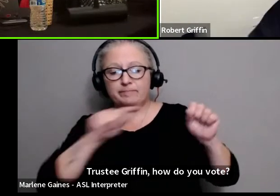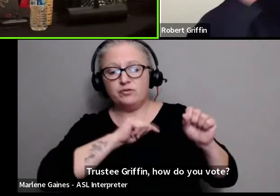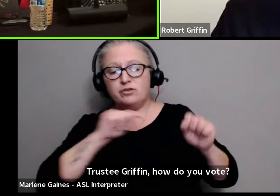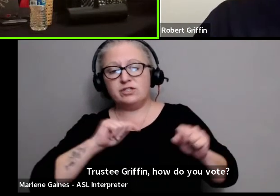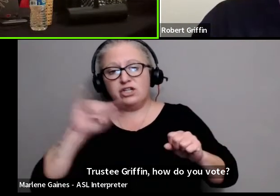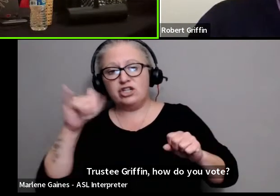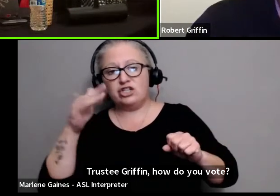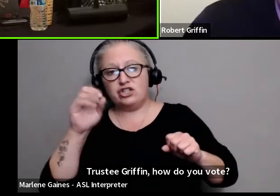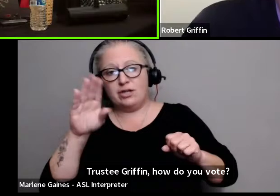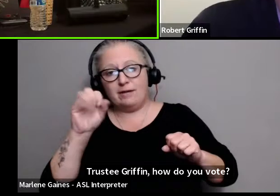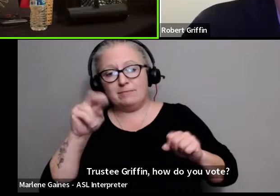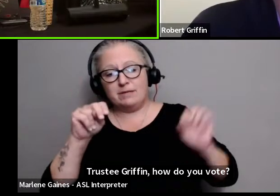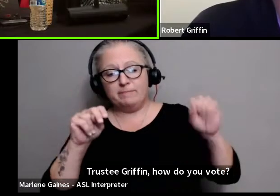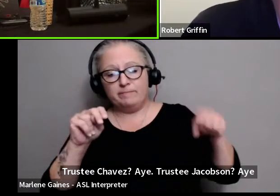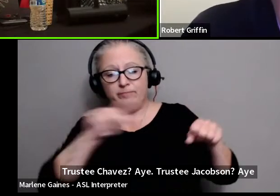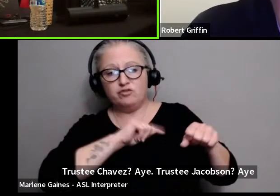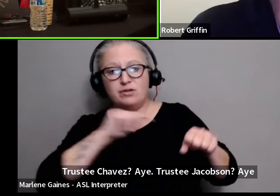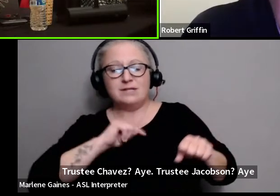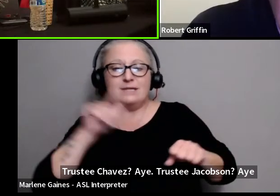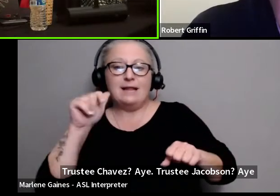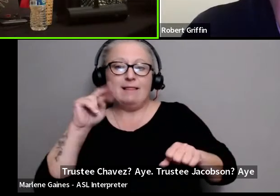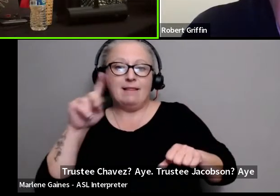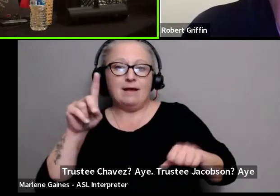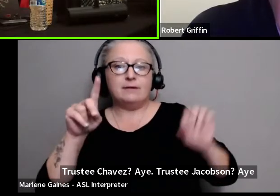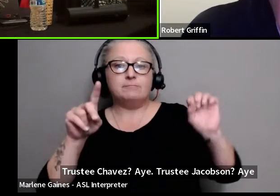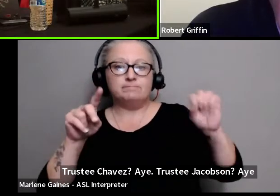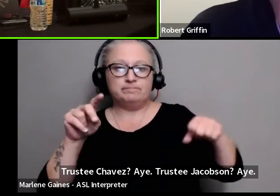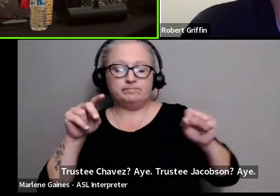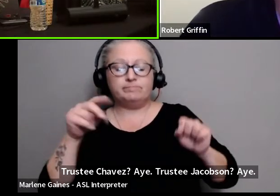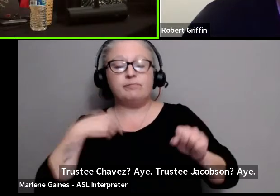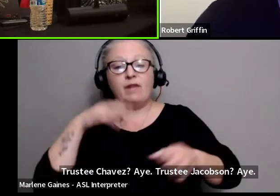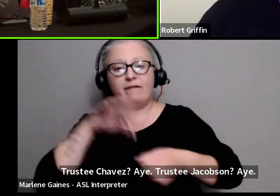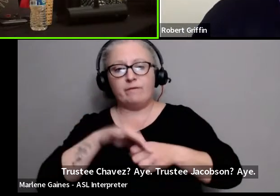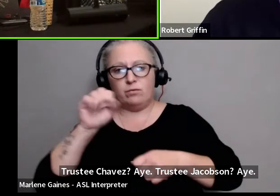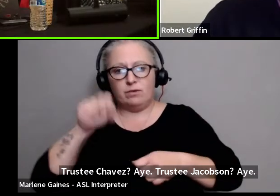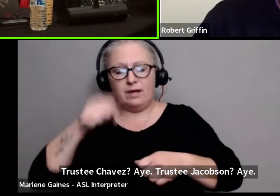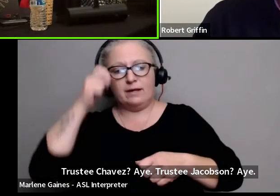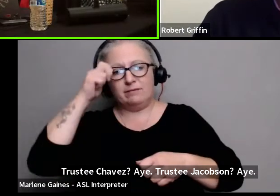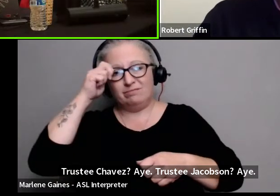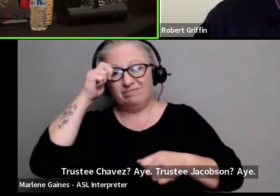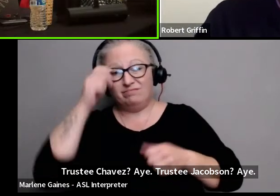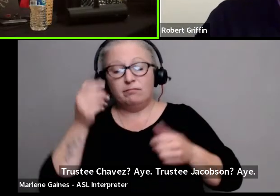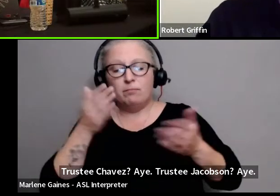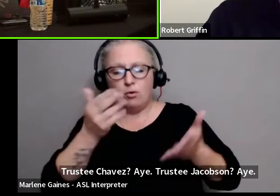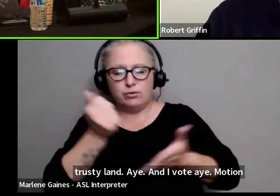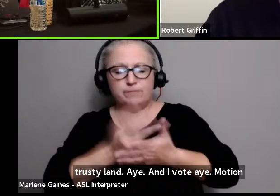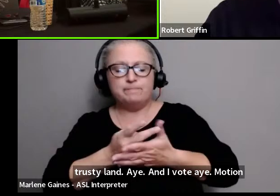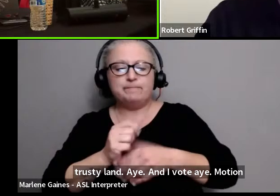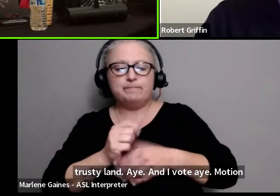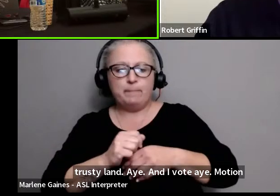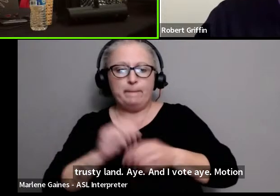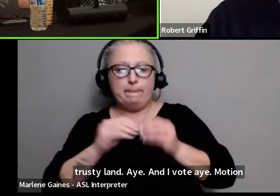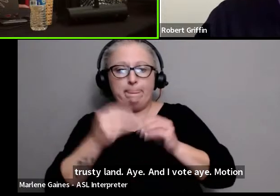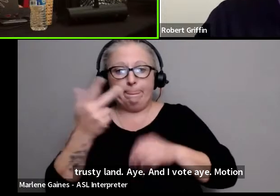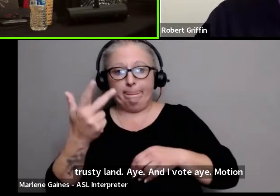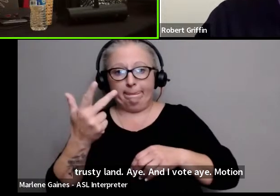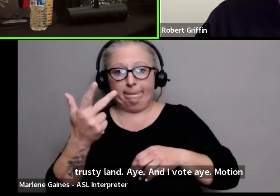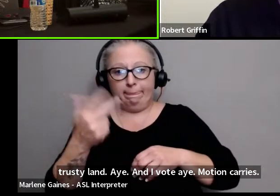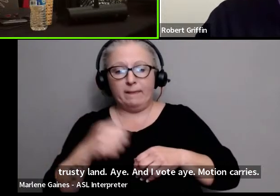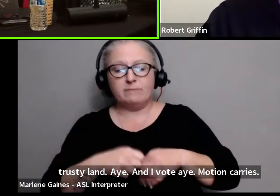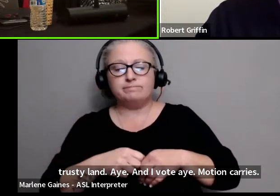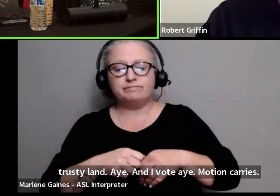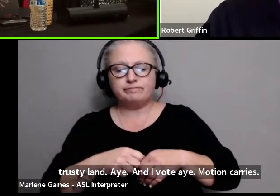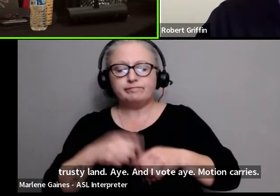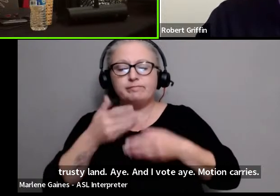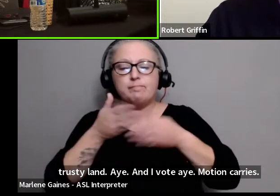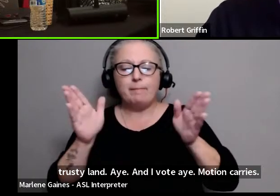Trustee Jacobson? Aye. Trustee Land? Aye. And I vote aye. Motion carries. Number 3. Number 3 is a